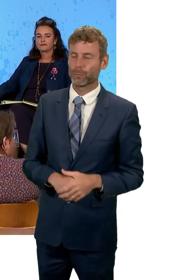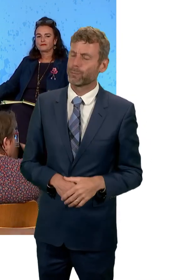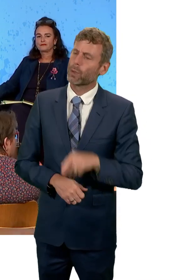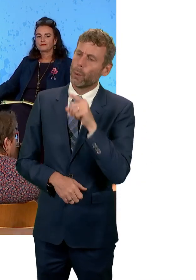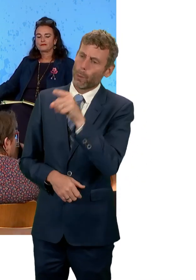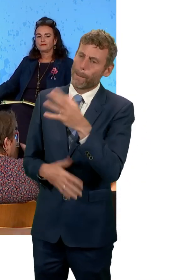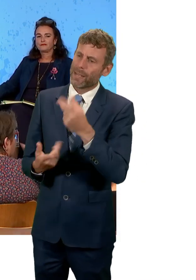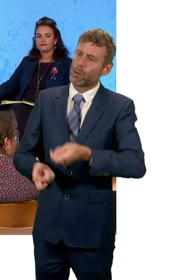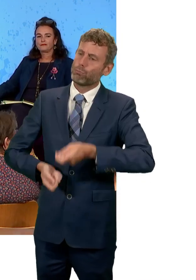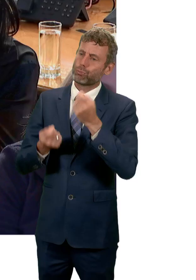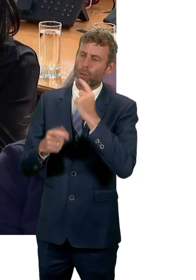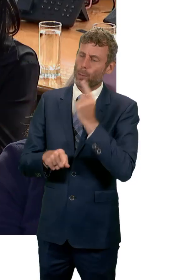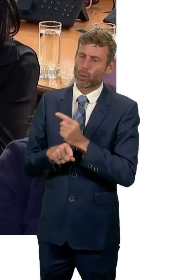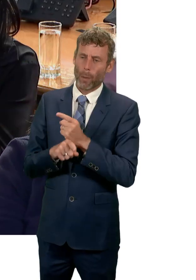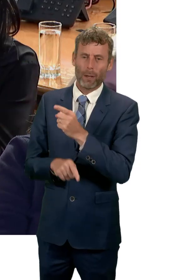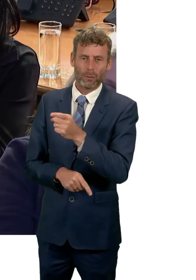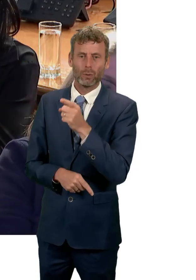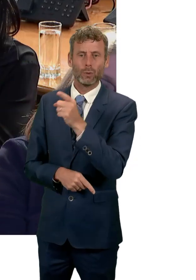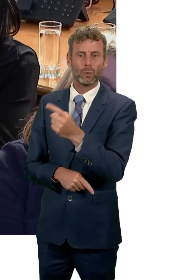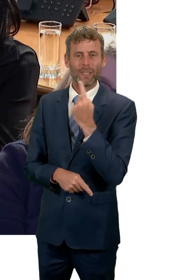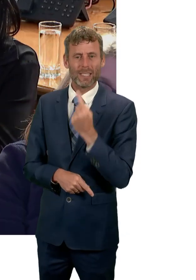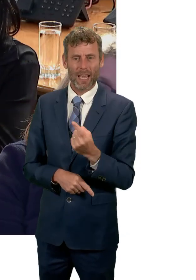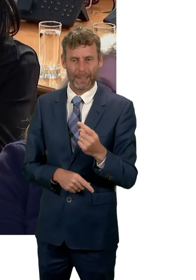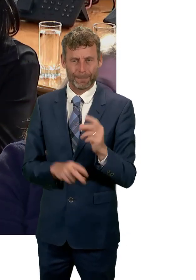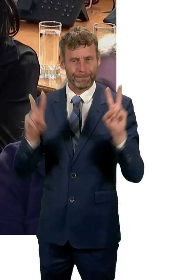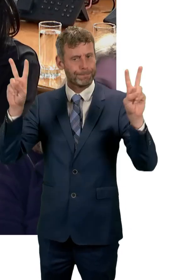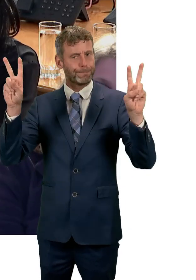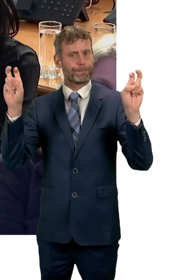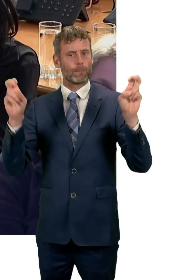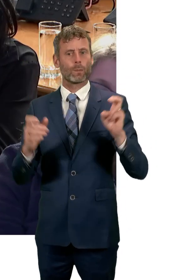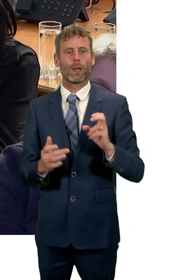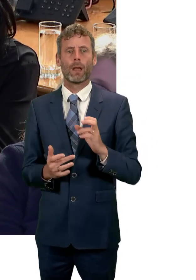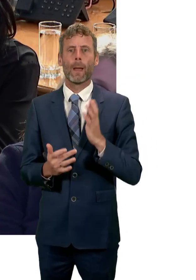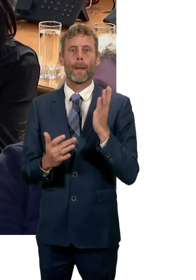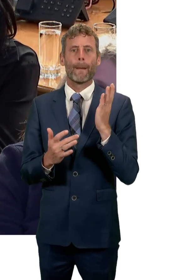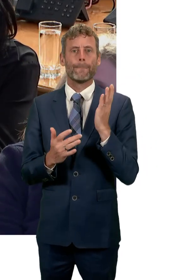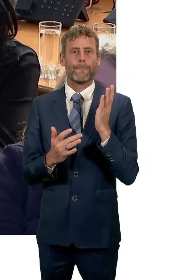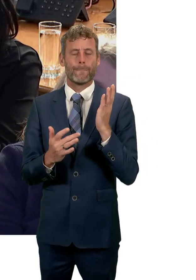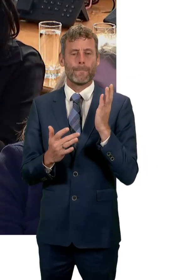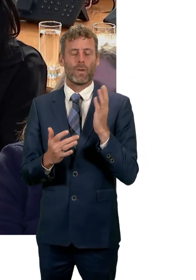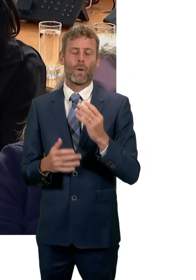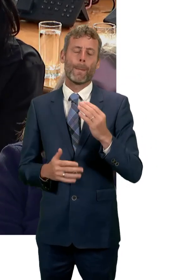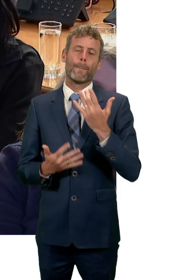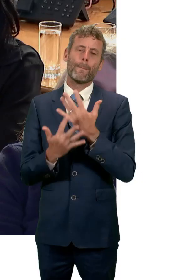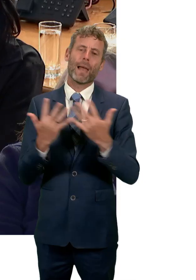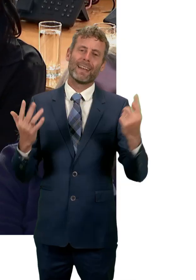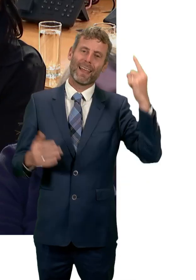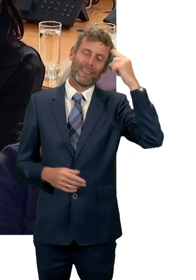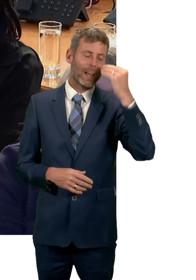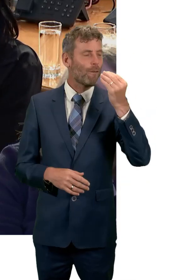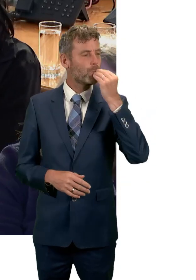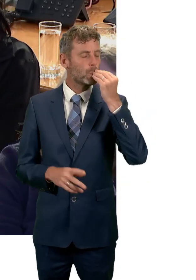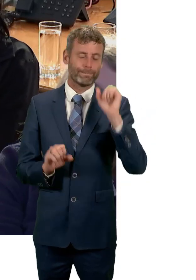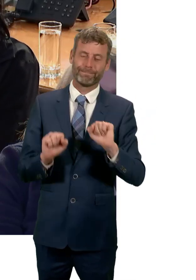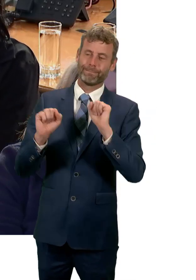you both said, Gary and Alex. Gary, I think you used the phrase middle-class hobby for food. And Alex, you